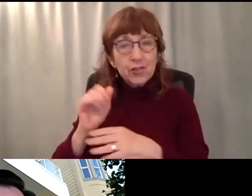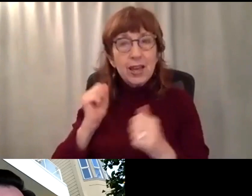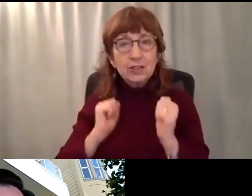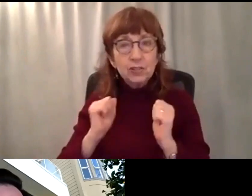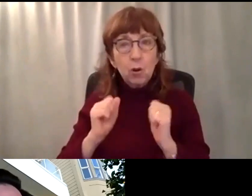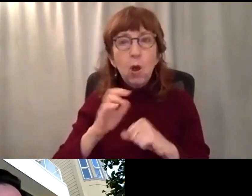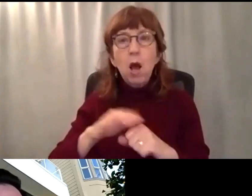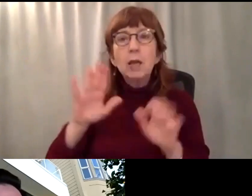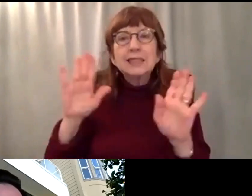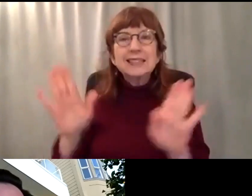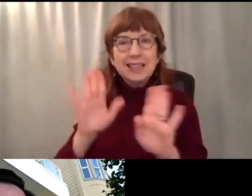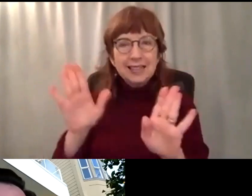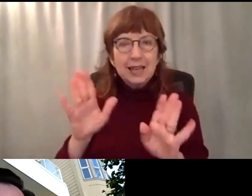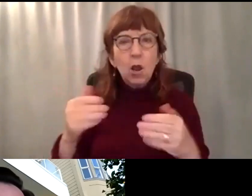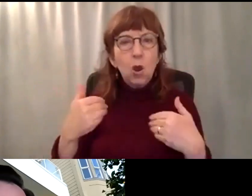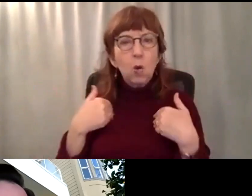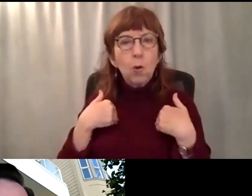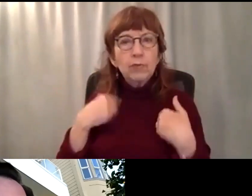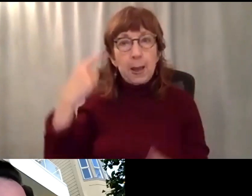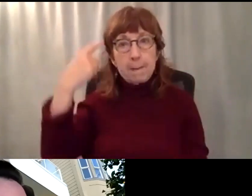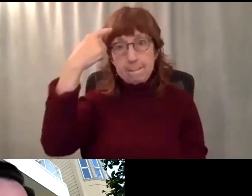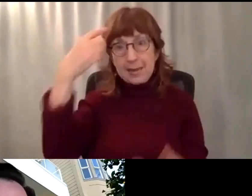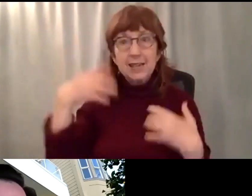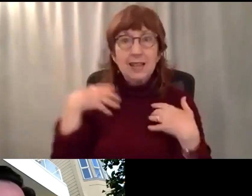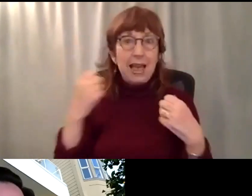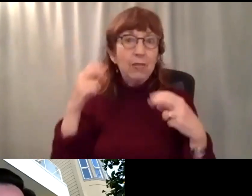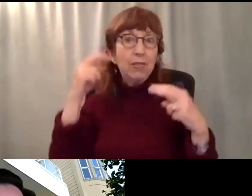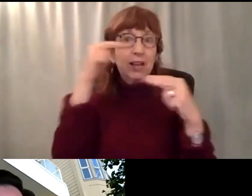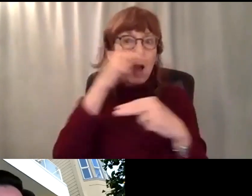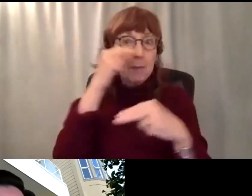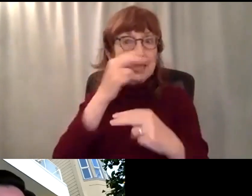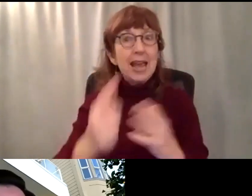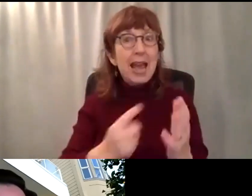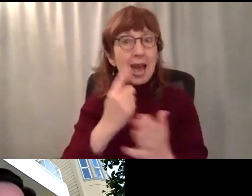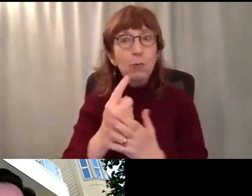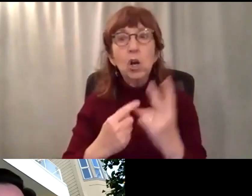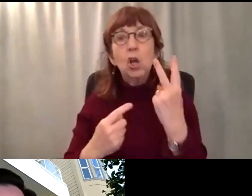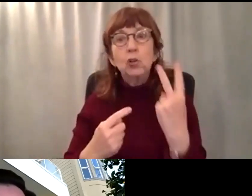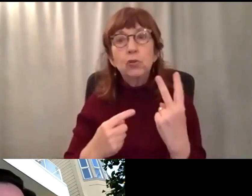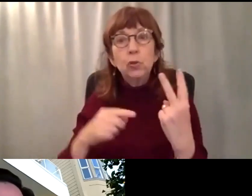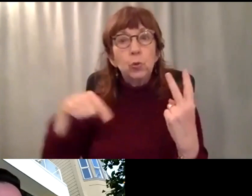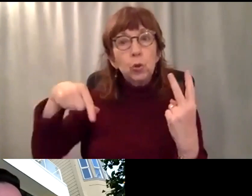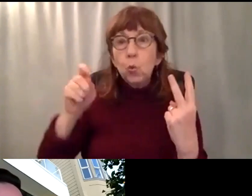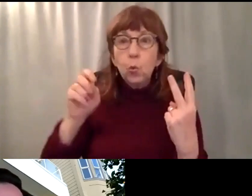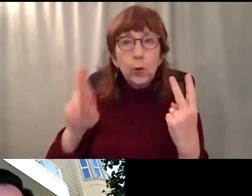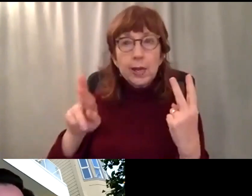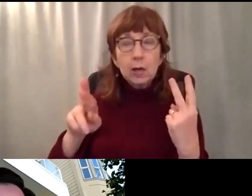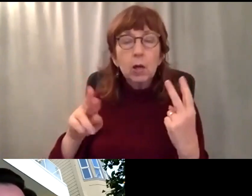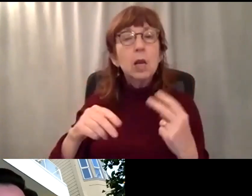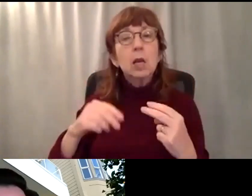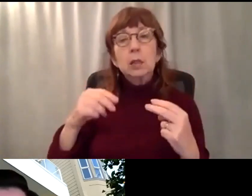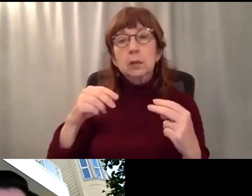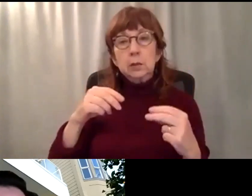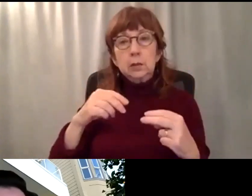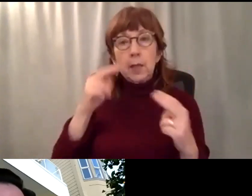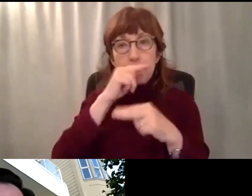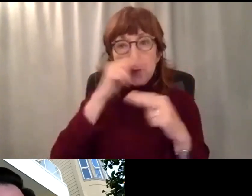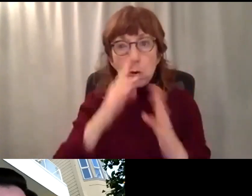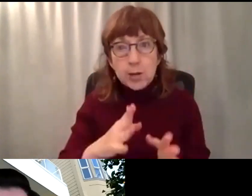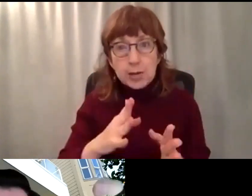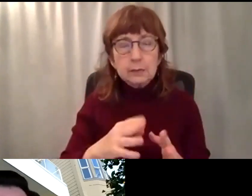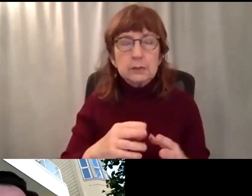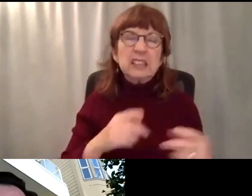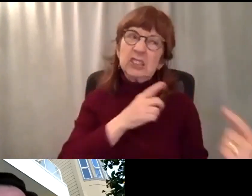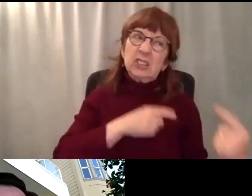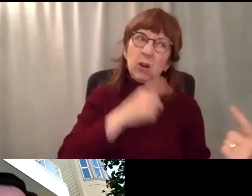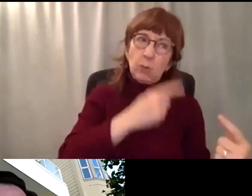on Sunday, we're having Mental Health Comedy Hour. Two queer comedians who struggle with mental health talk to two other